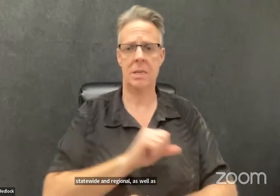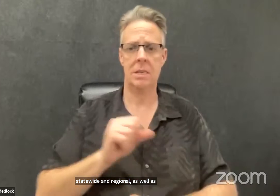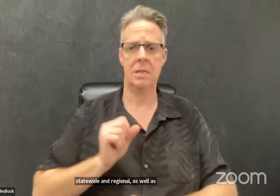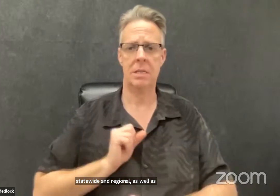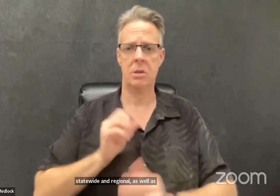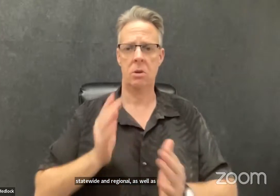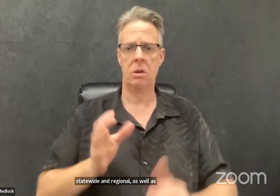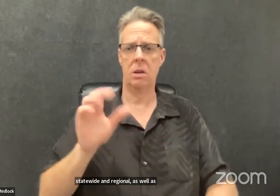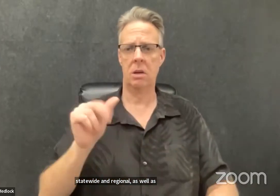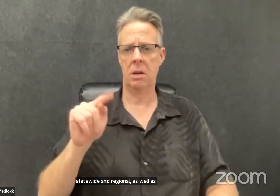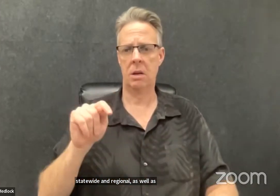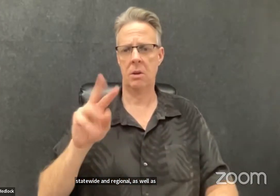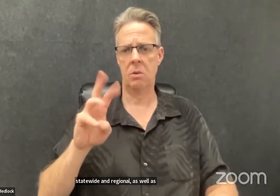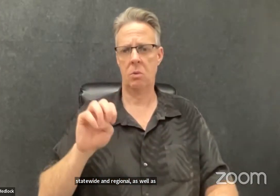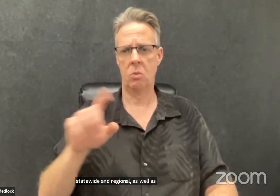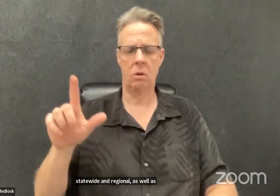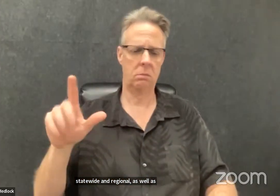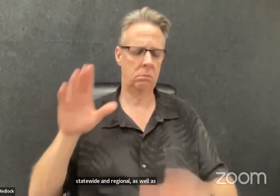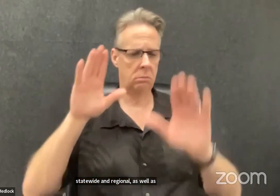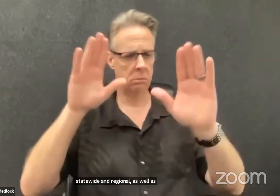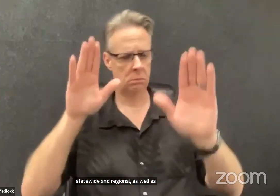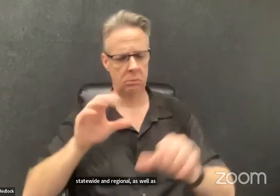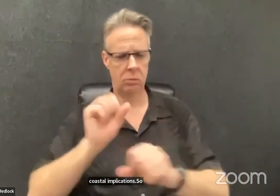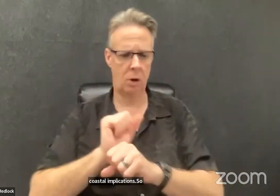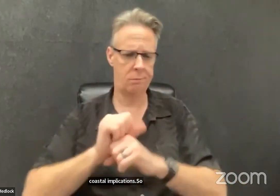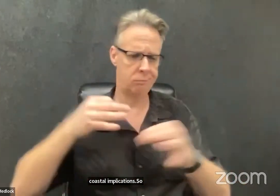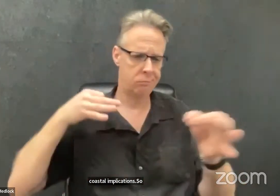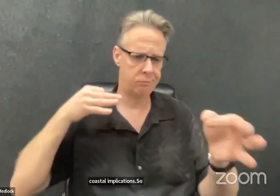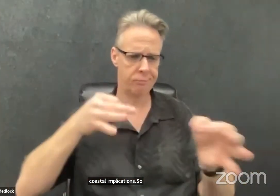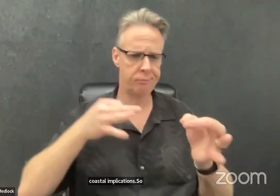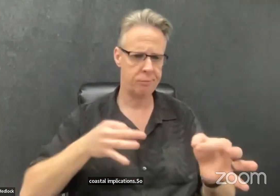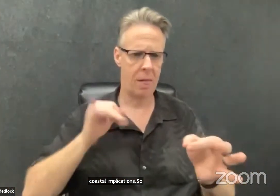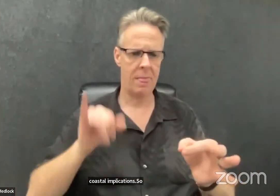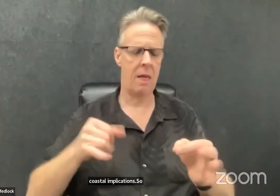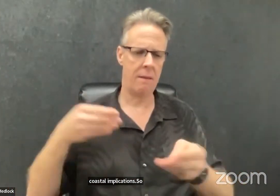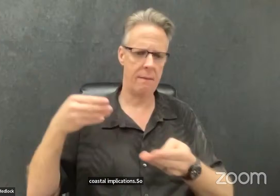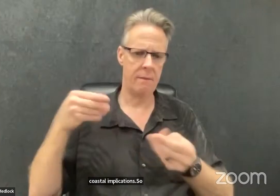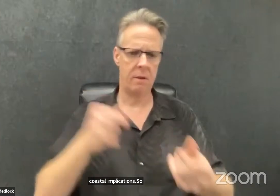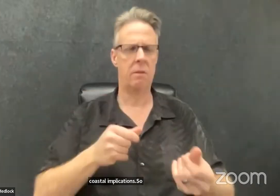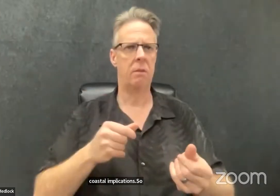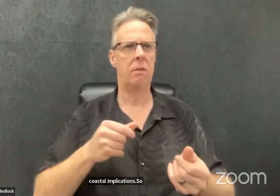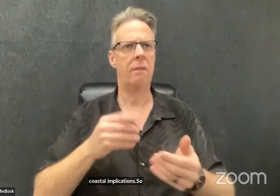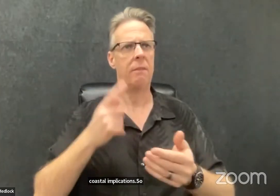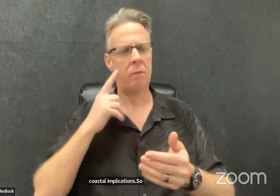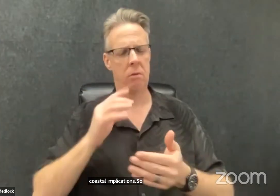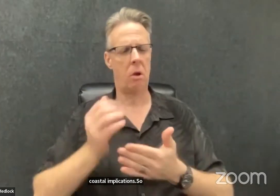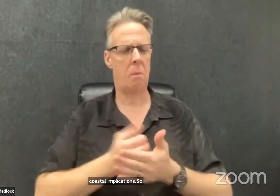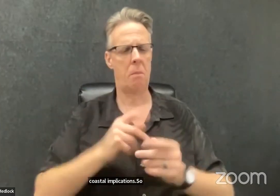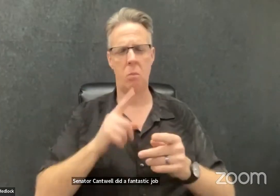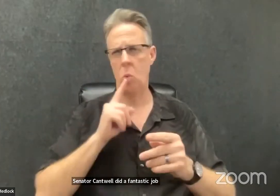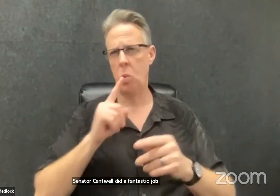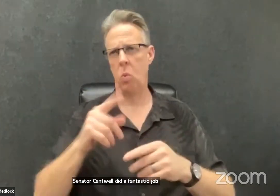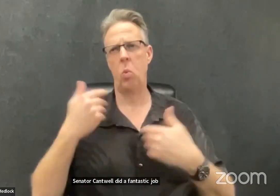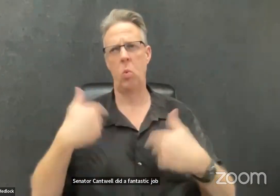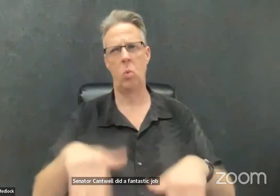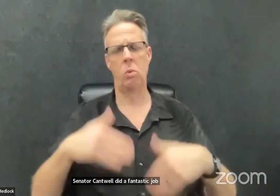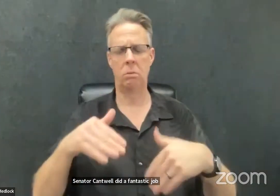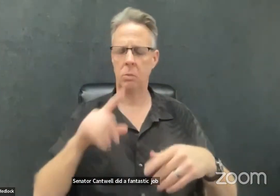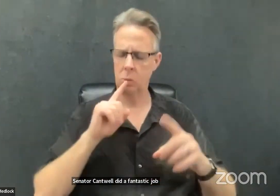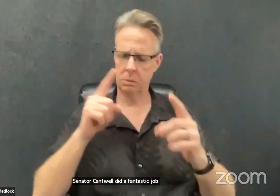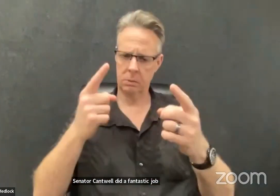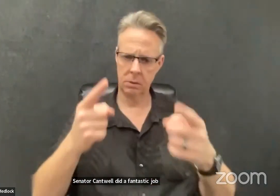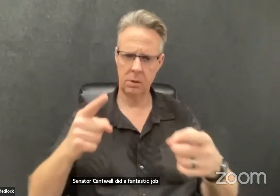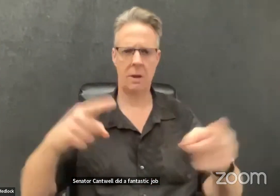a fantastic job of describing some of the funding opportunities that are available. So it was overall a very